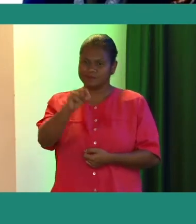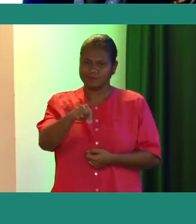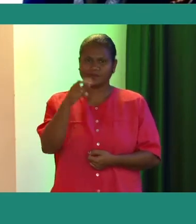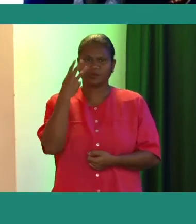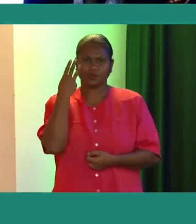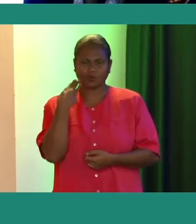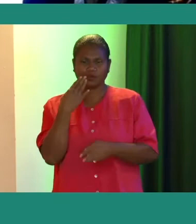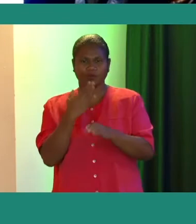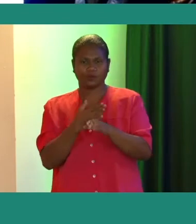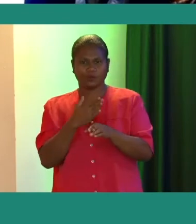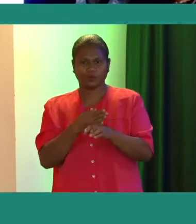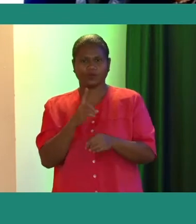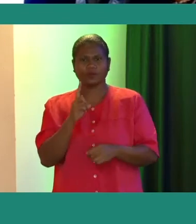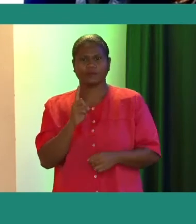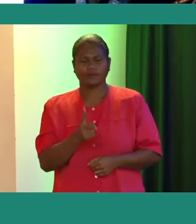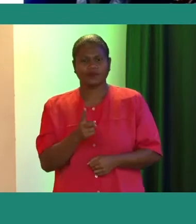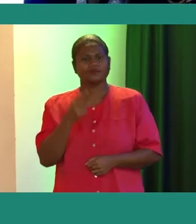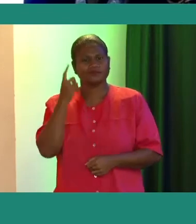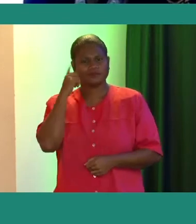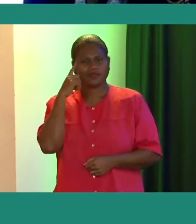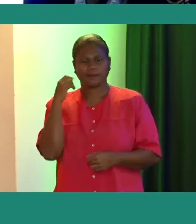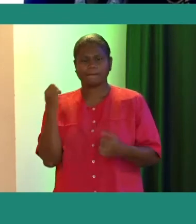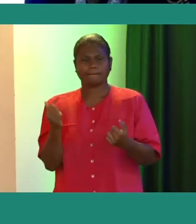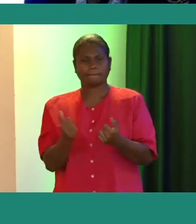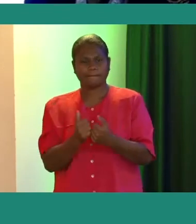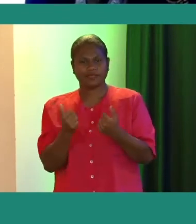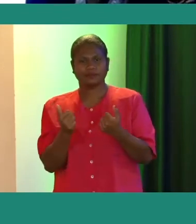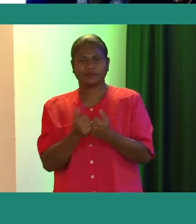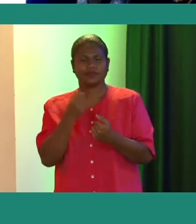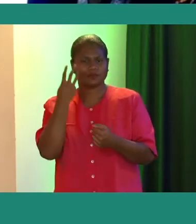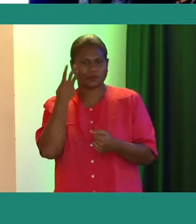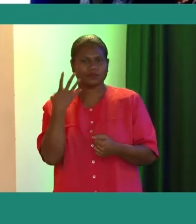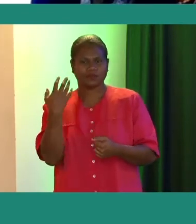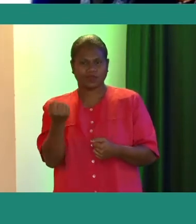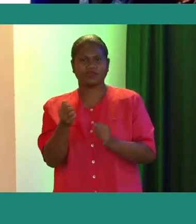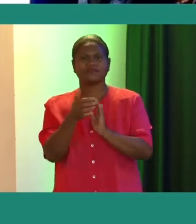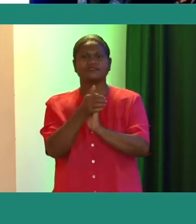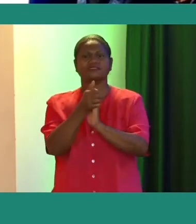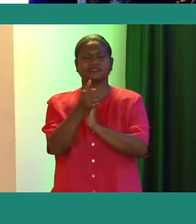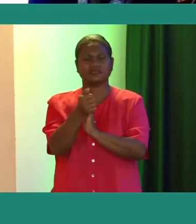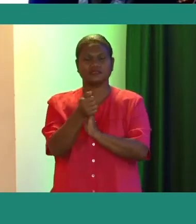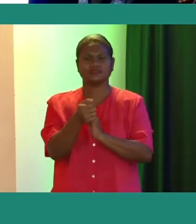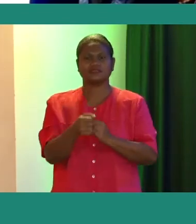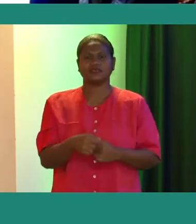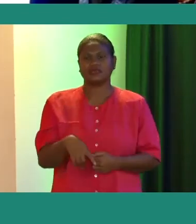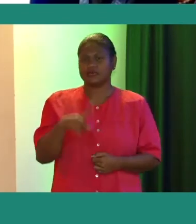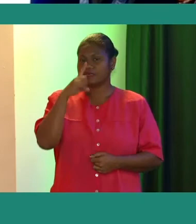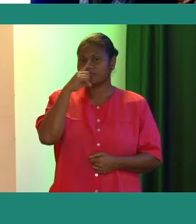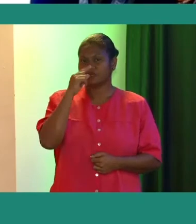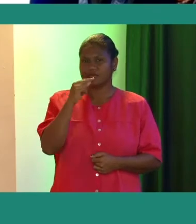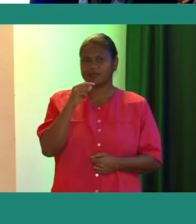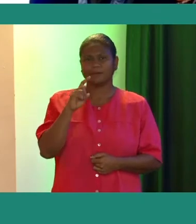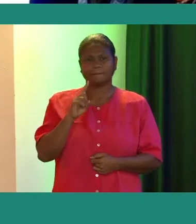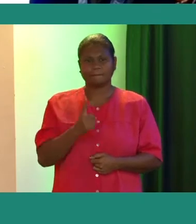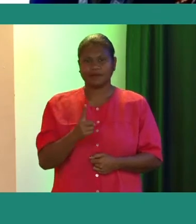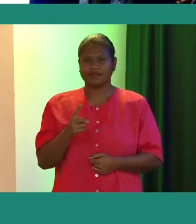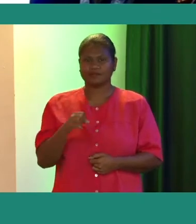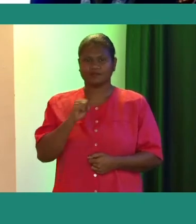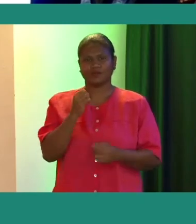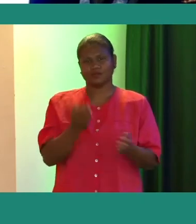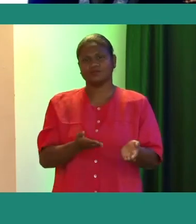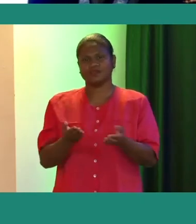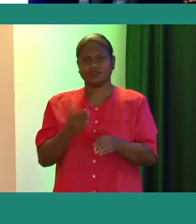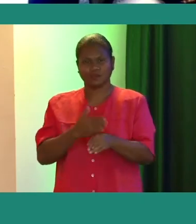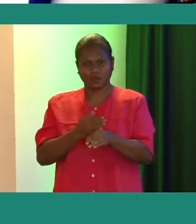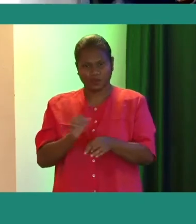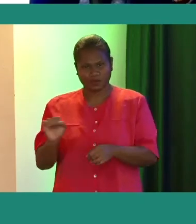of women with lots of skills and qualifications and the capacity to do jobs, but they're not given those opportunities.